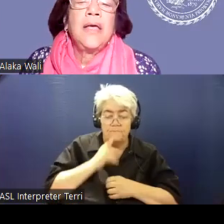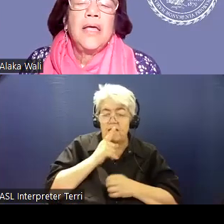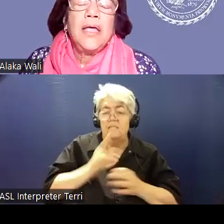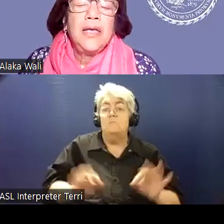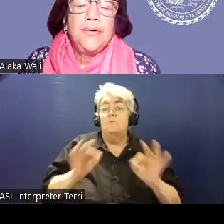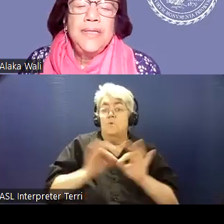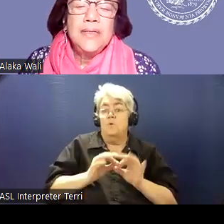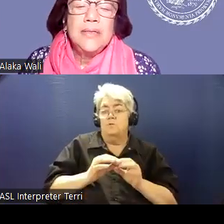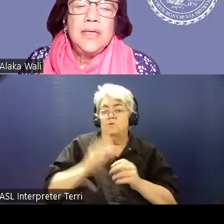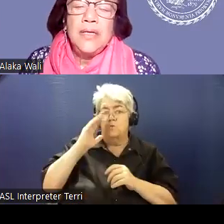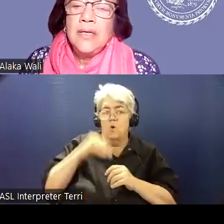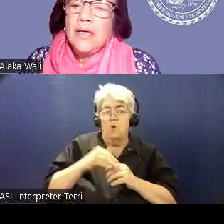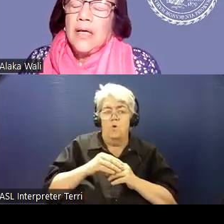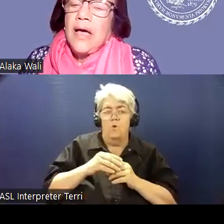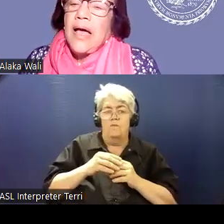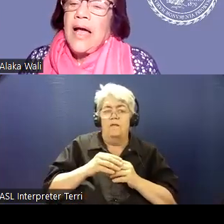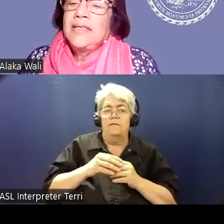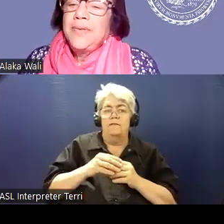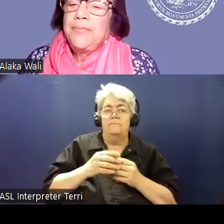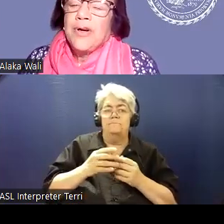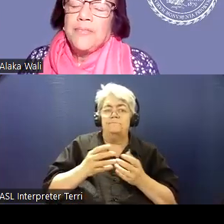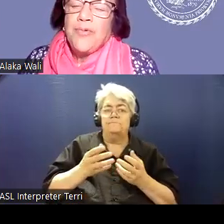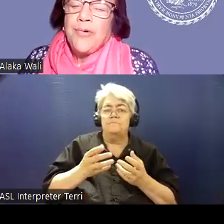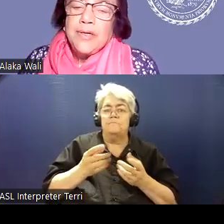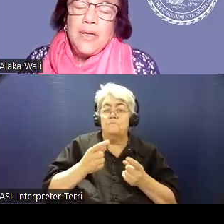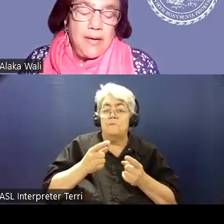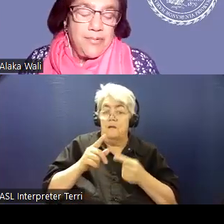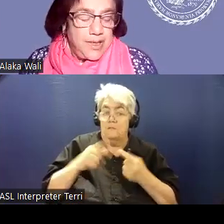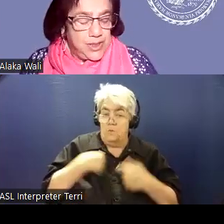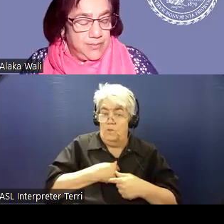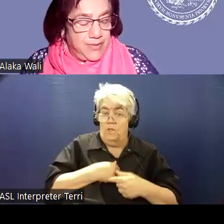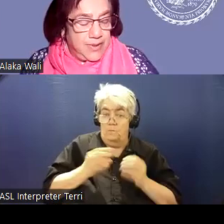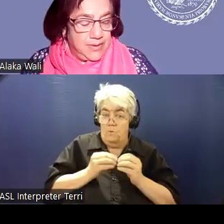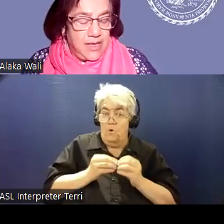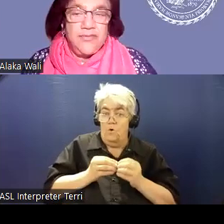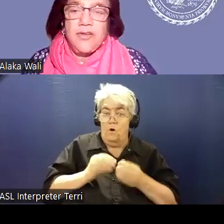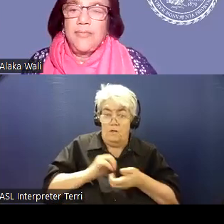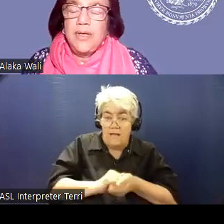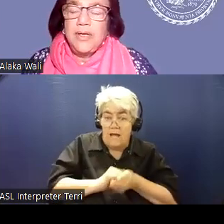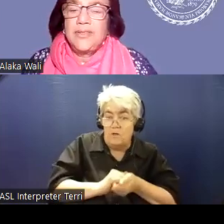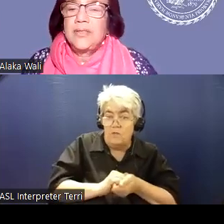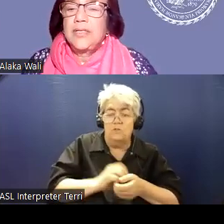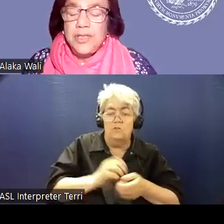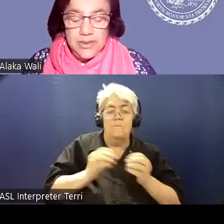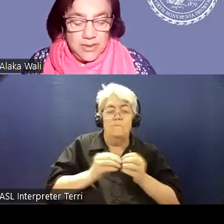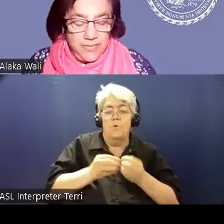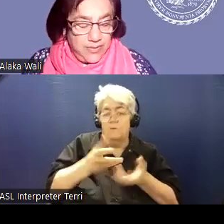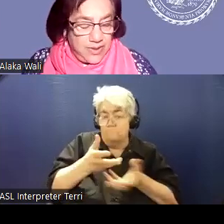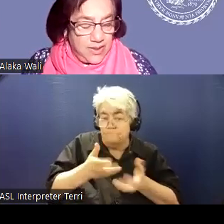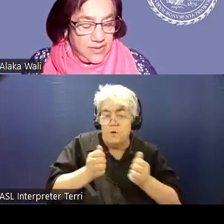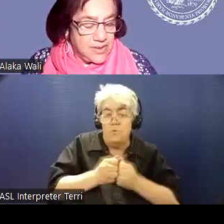that increasingly, as we work more in collaboration with Native communities,